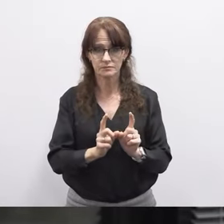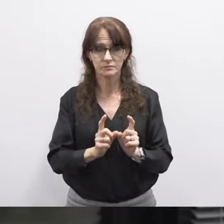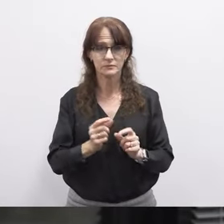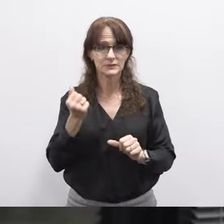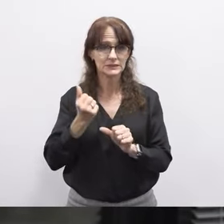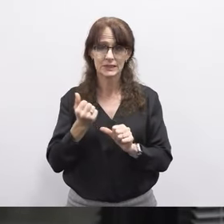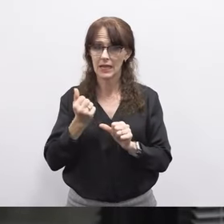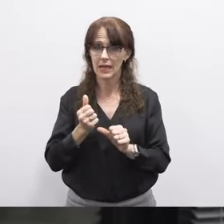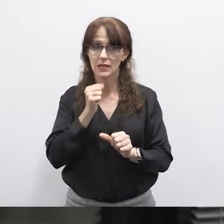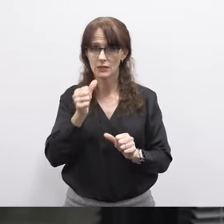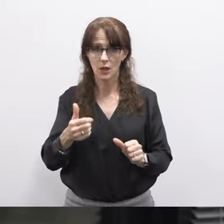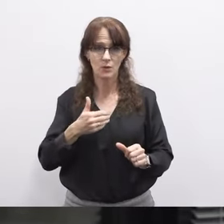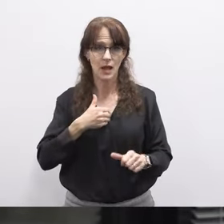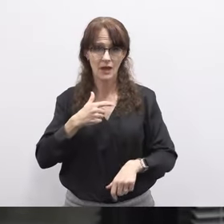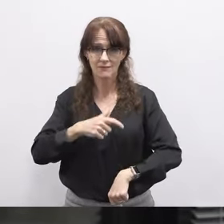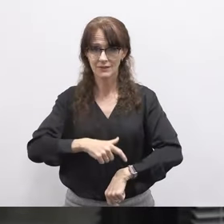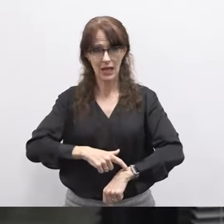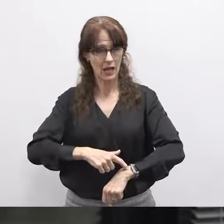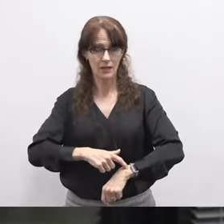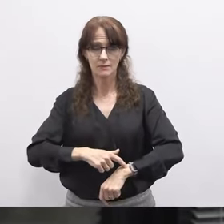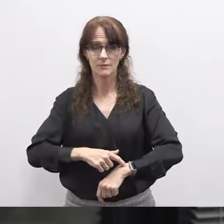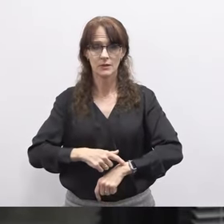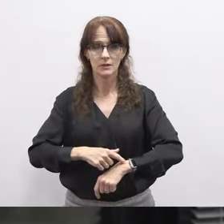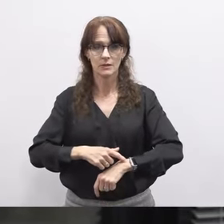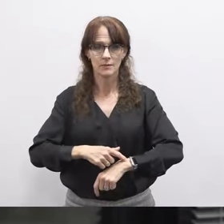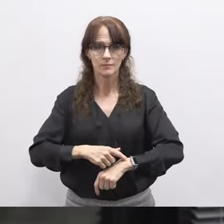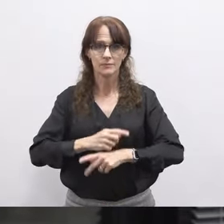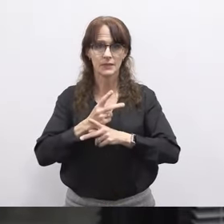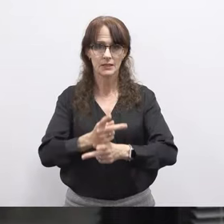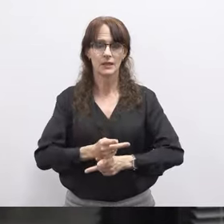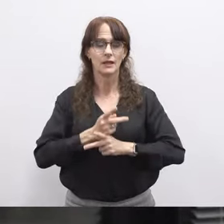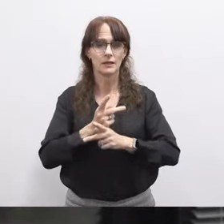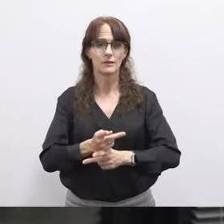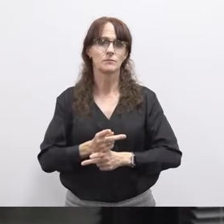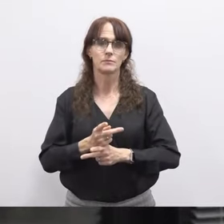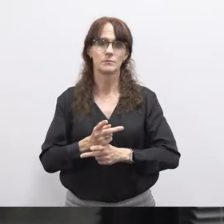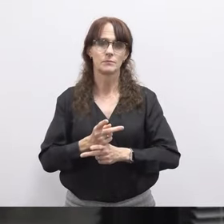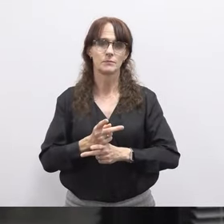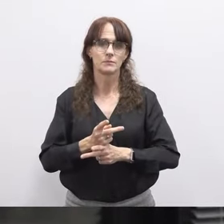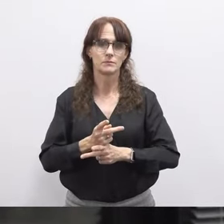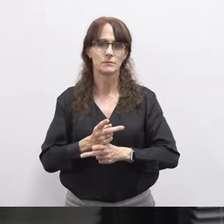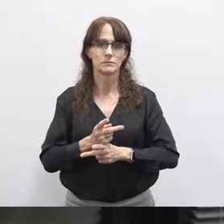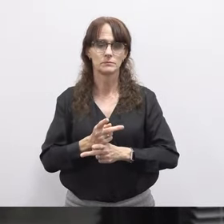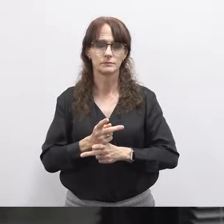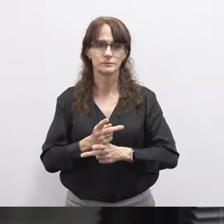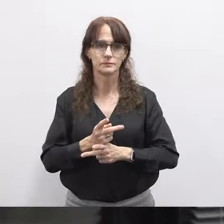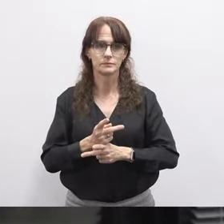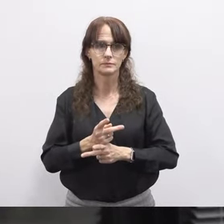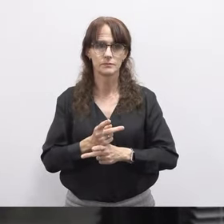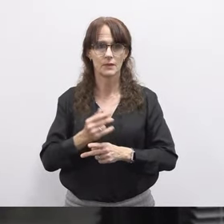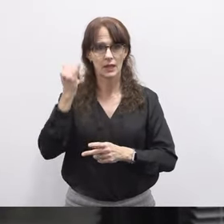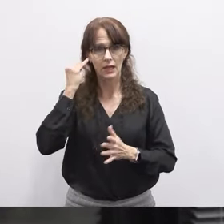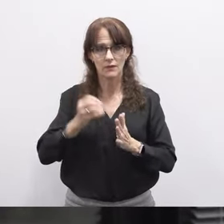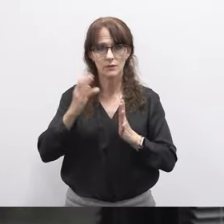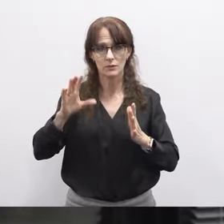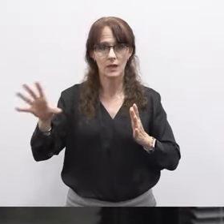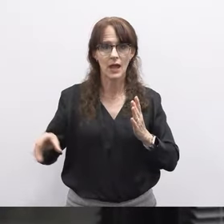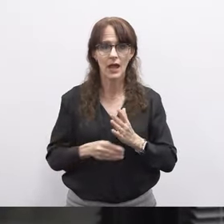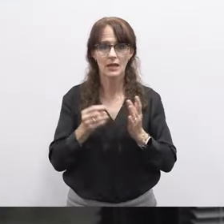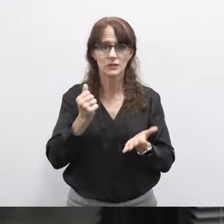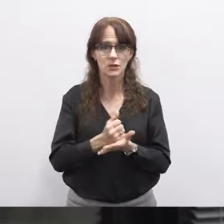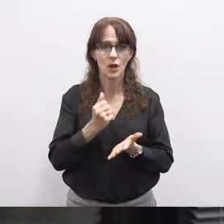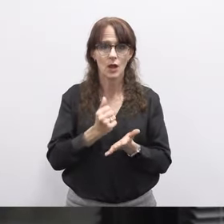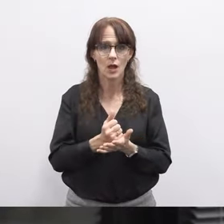aides do not have the time to take care of if kids need extra help with